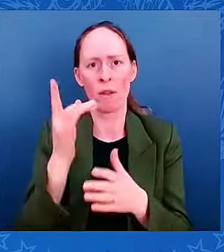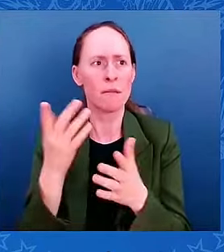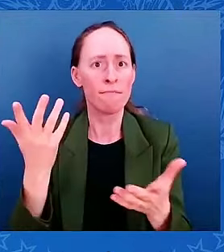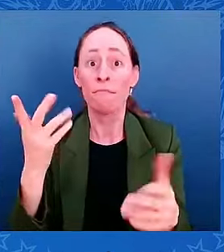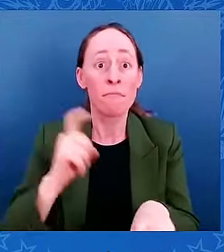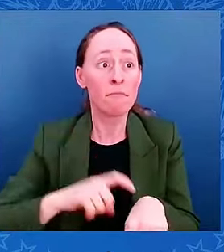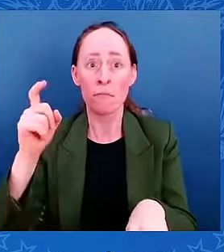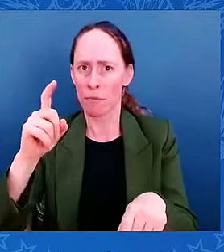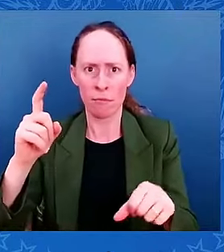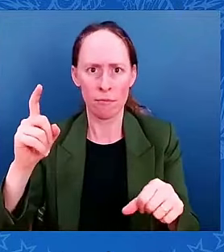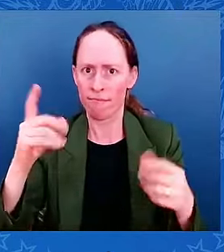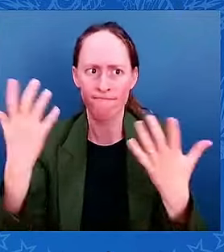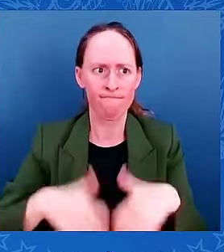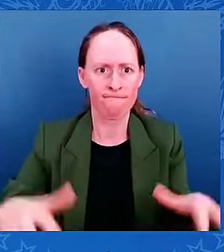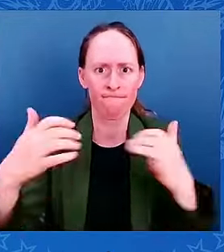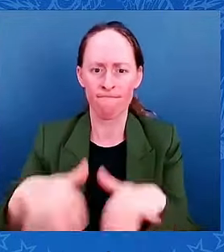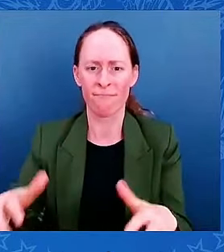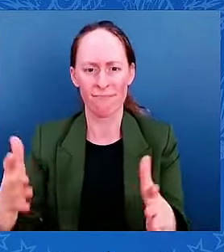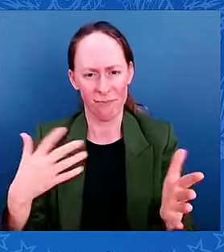kid.